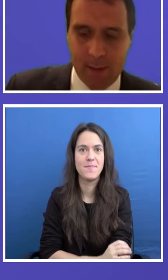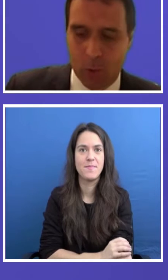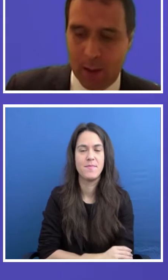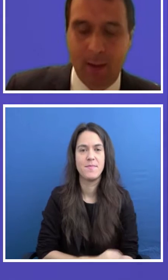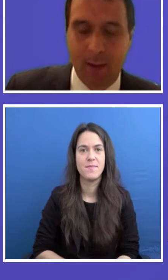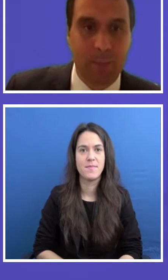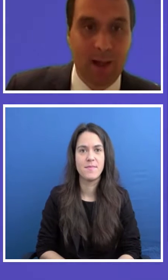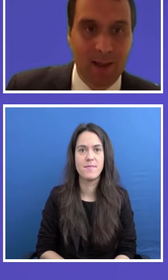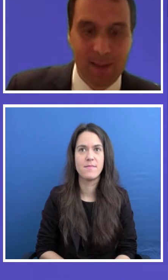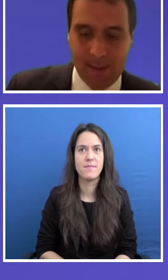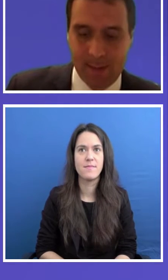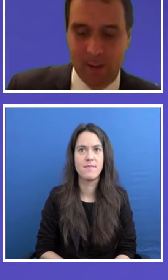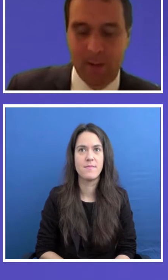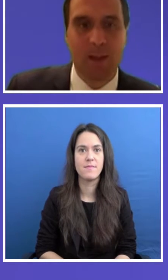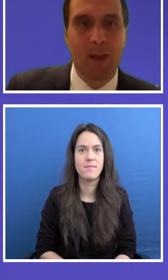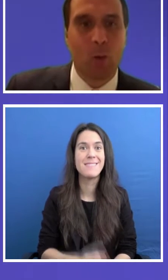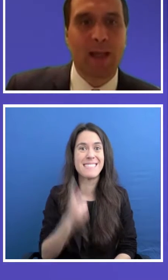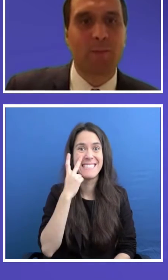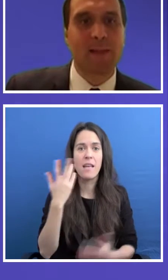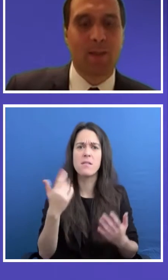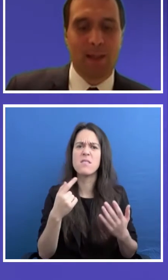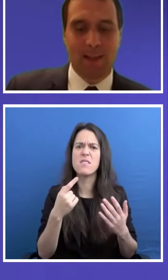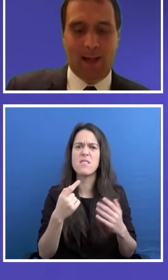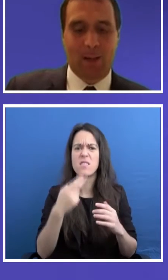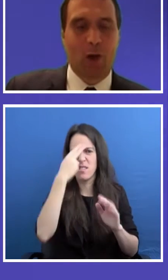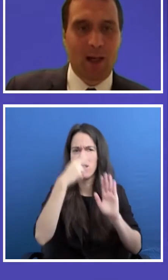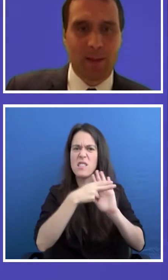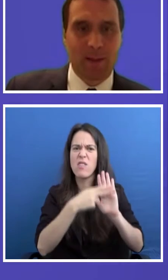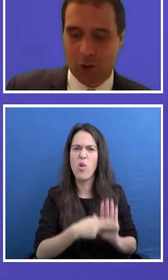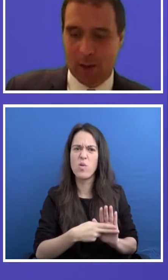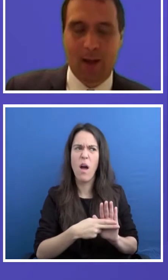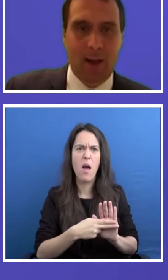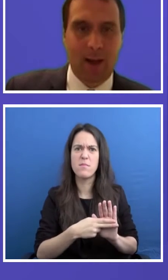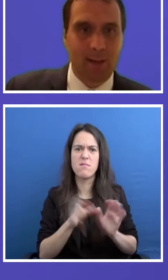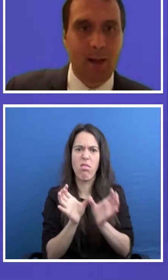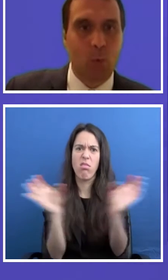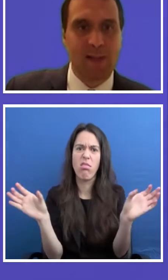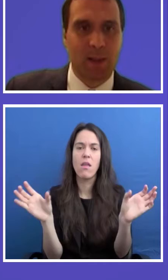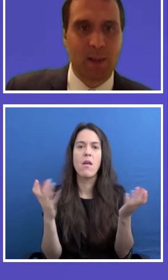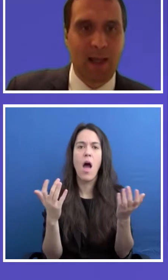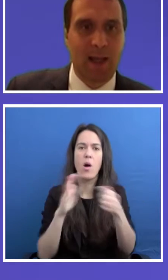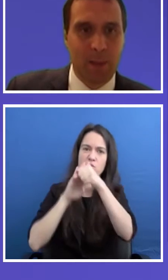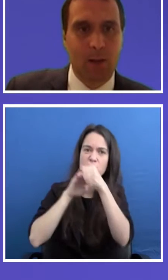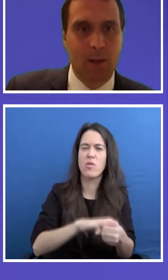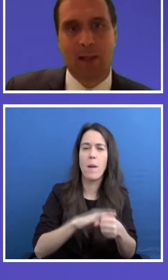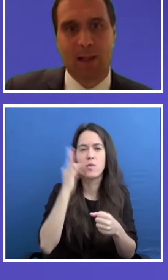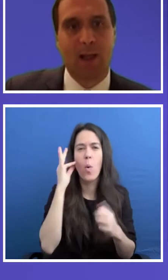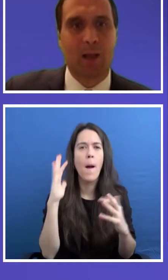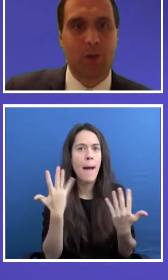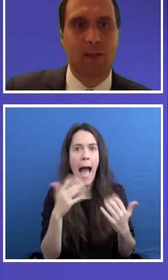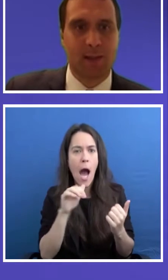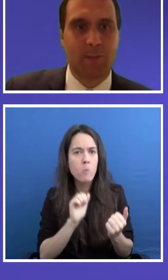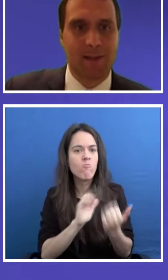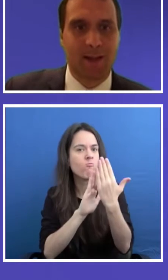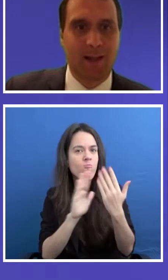address these stereotypes and misconceptions that discriminate negatively? And how